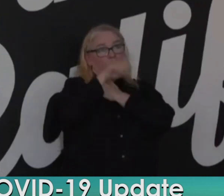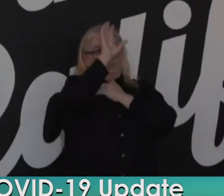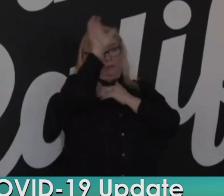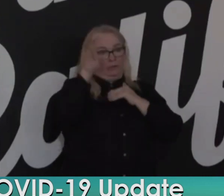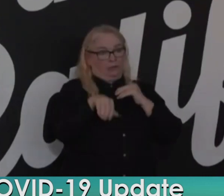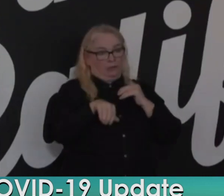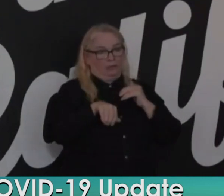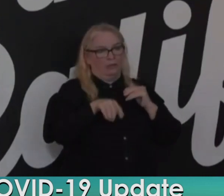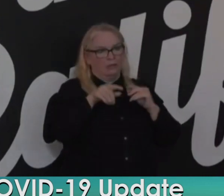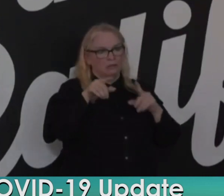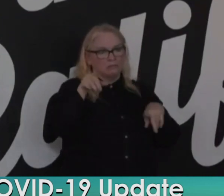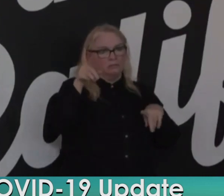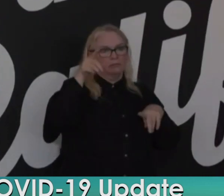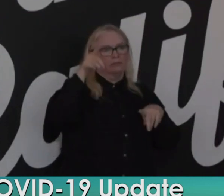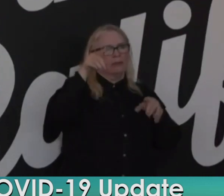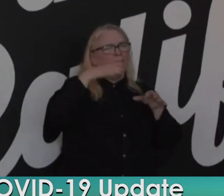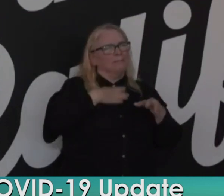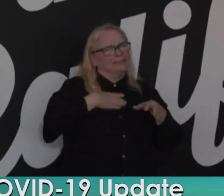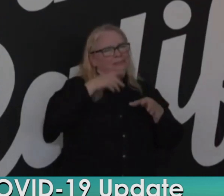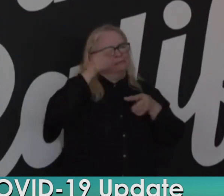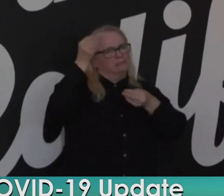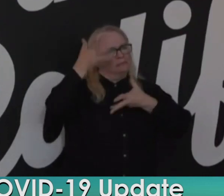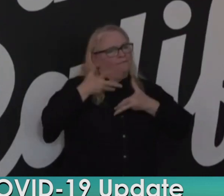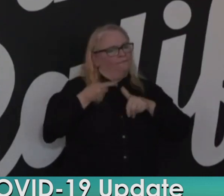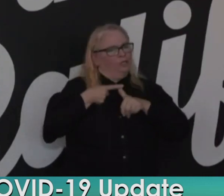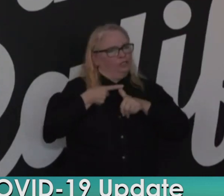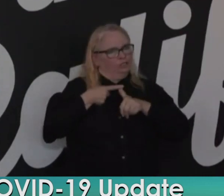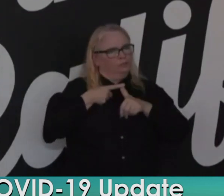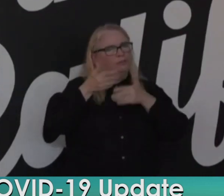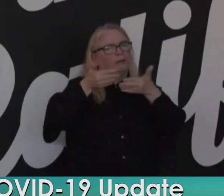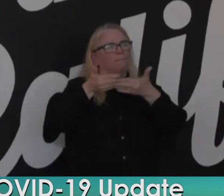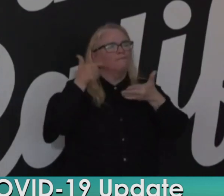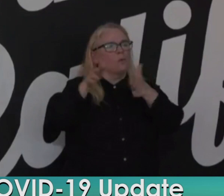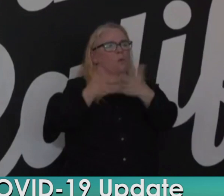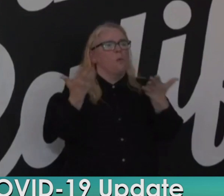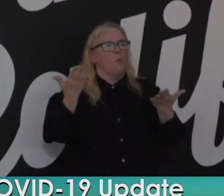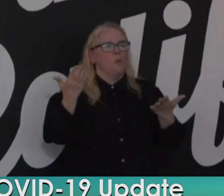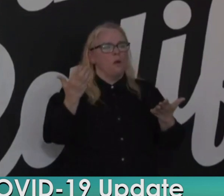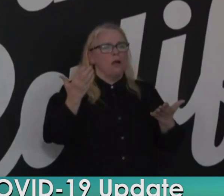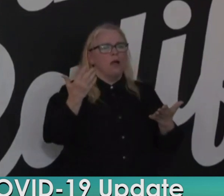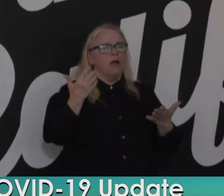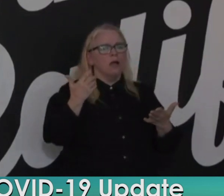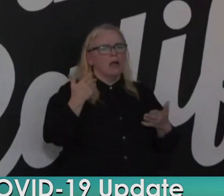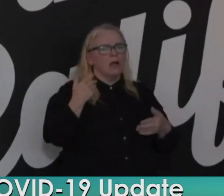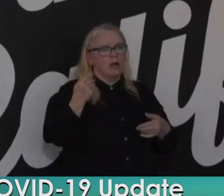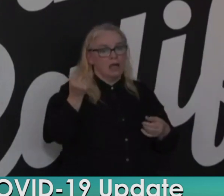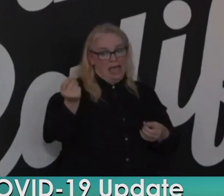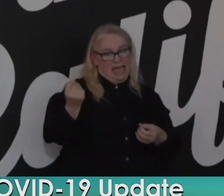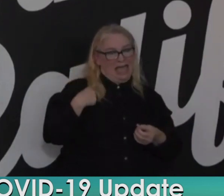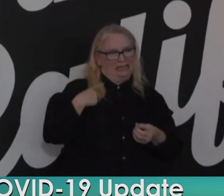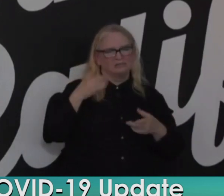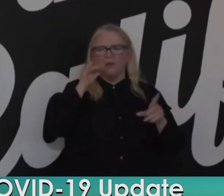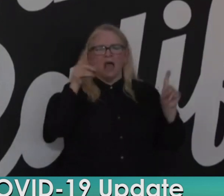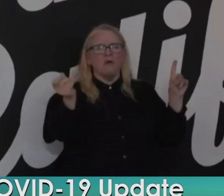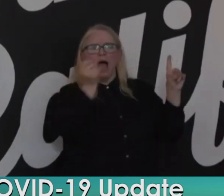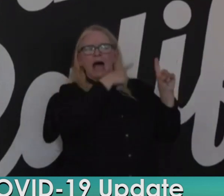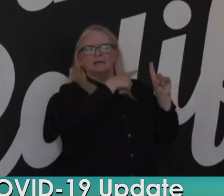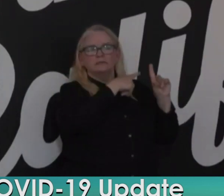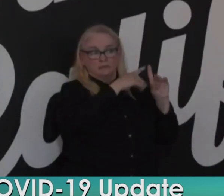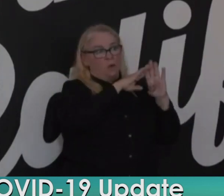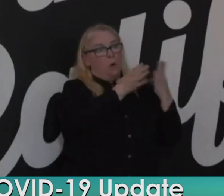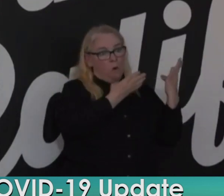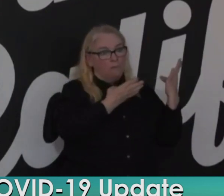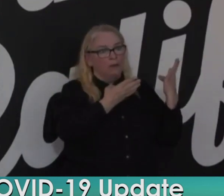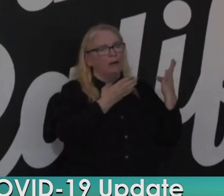self-certify, that they have to be able to answer the question Doug posed on the ability to toggle back to then strengthen again